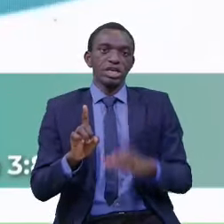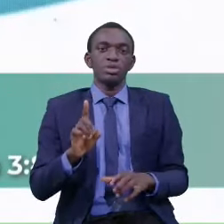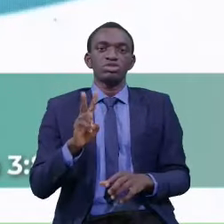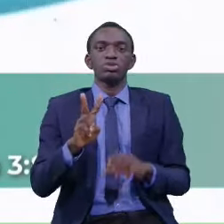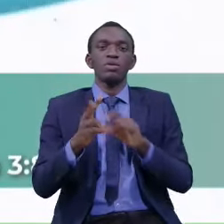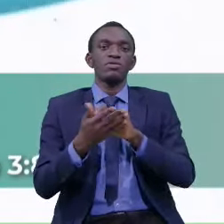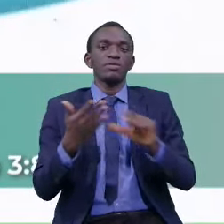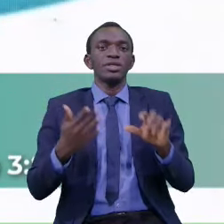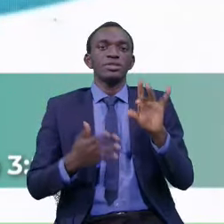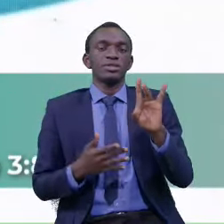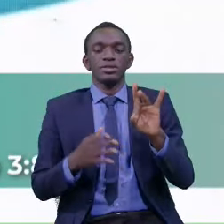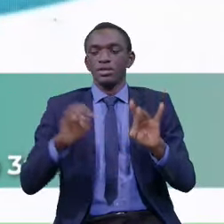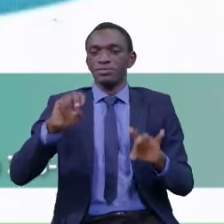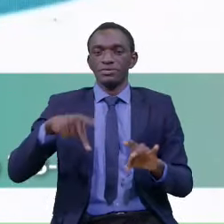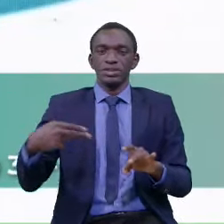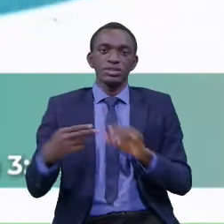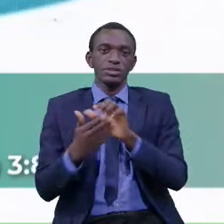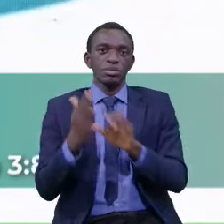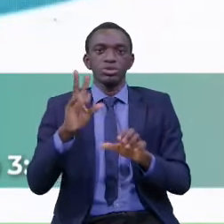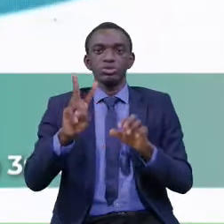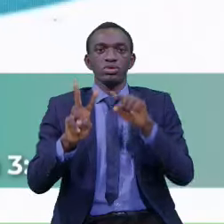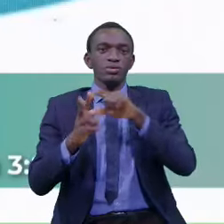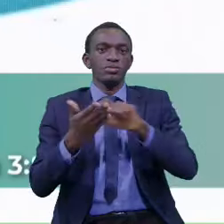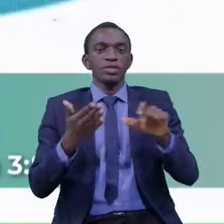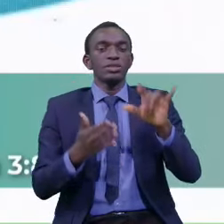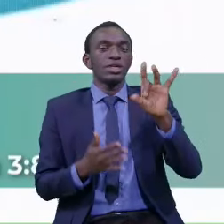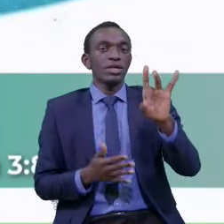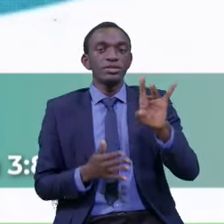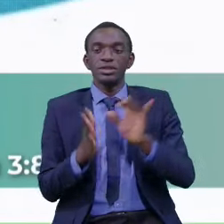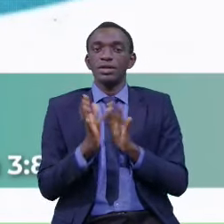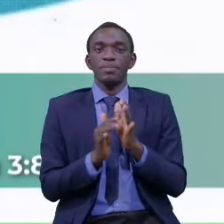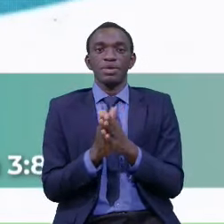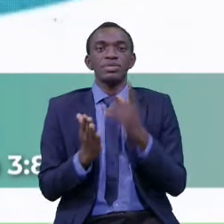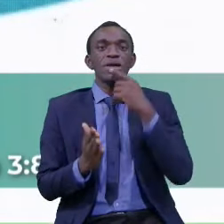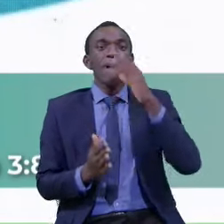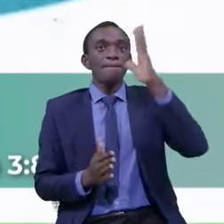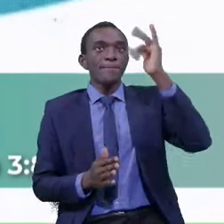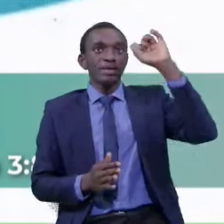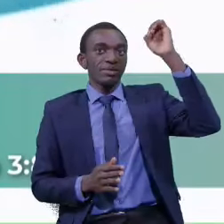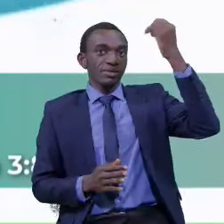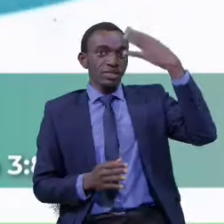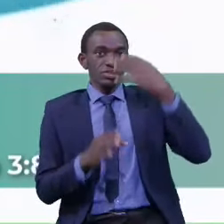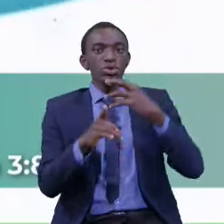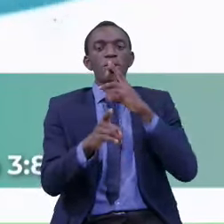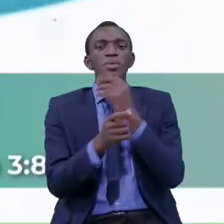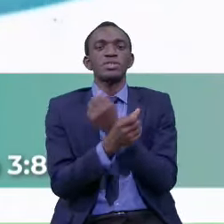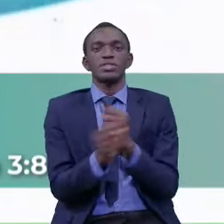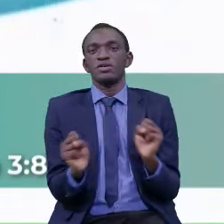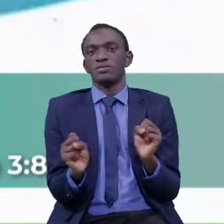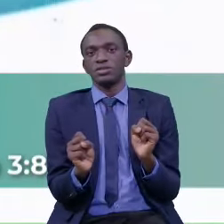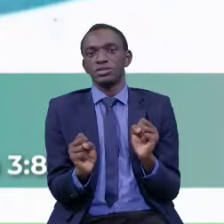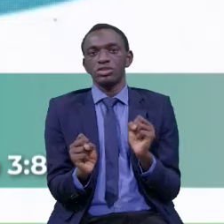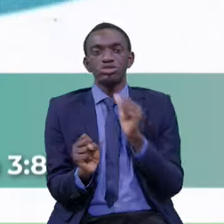8, for by grace are you saved, not by works, not by